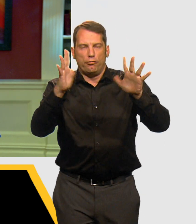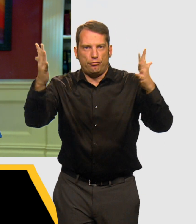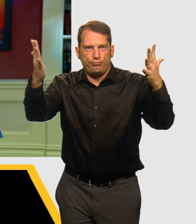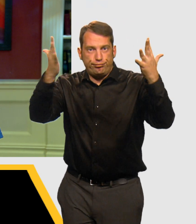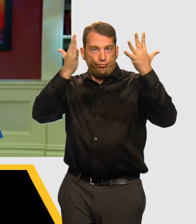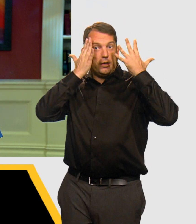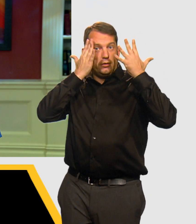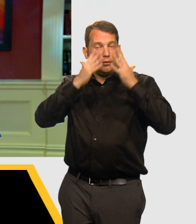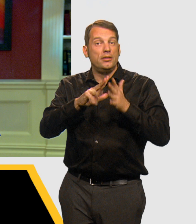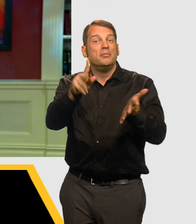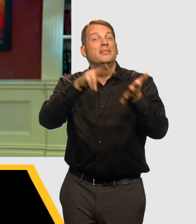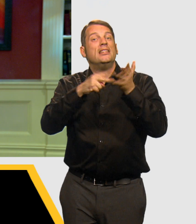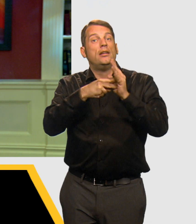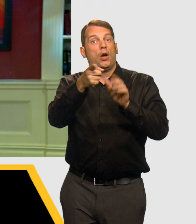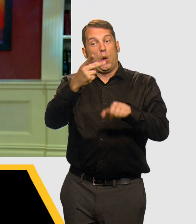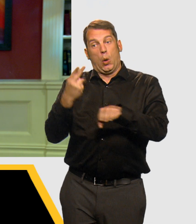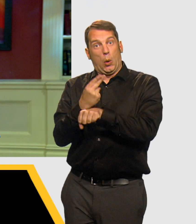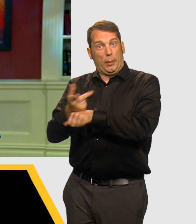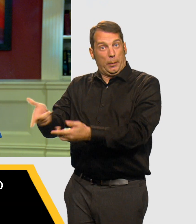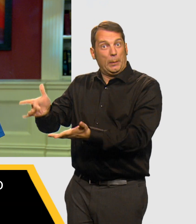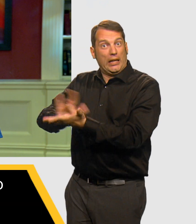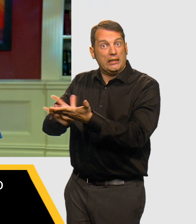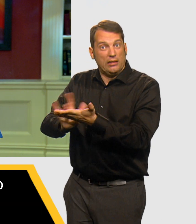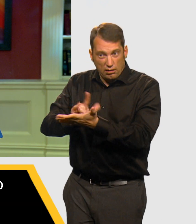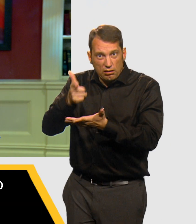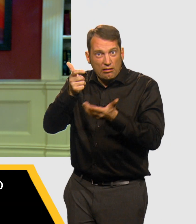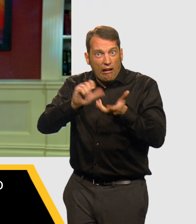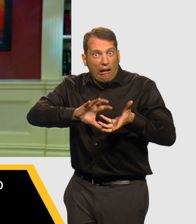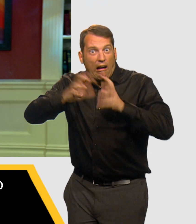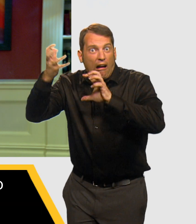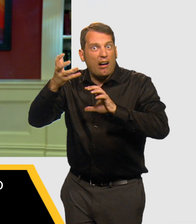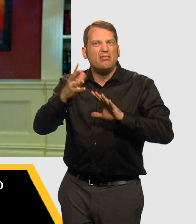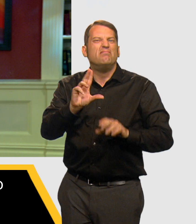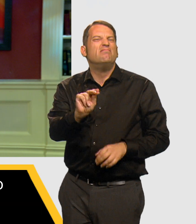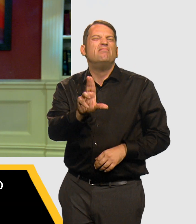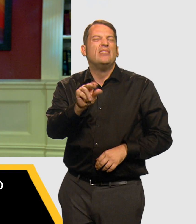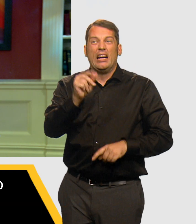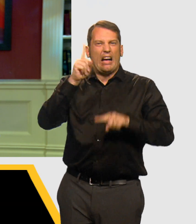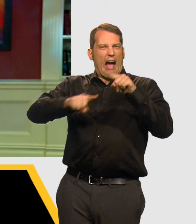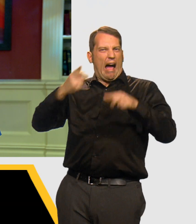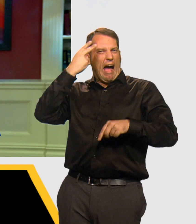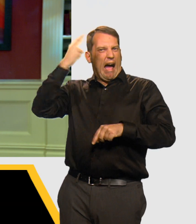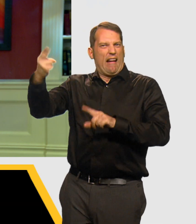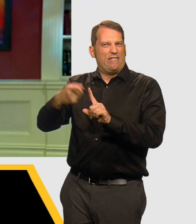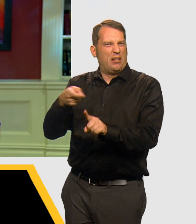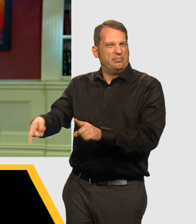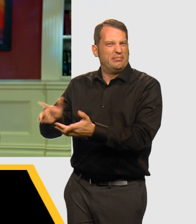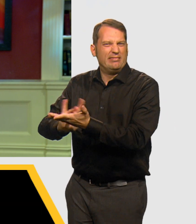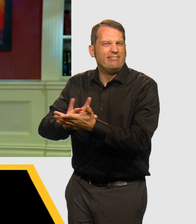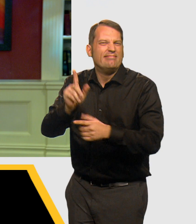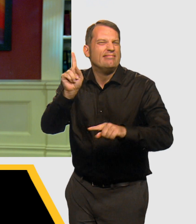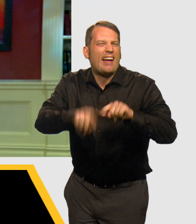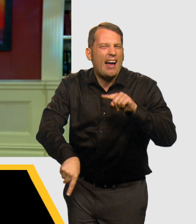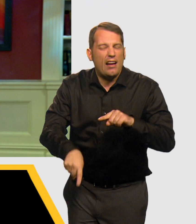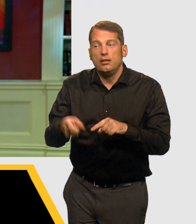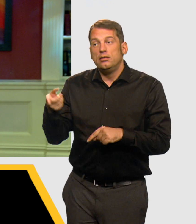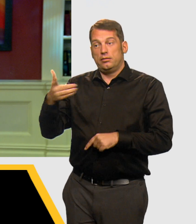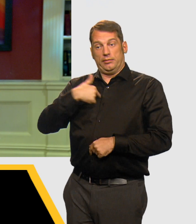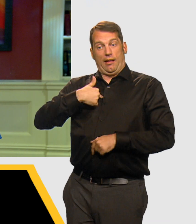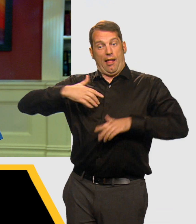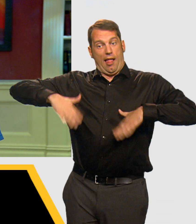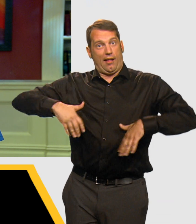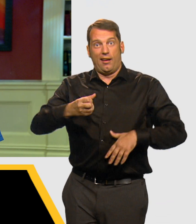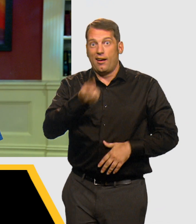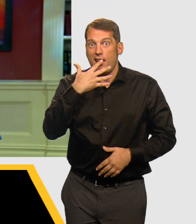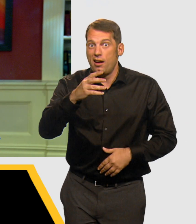brain and blocks the effects of other opioids. There is no potential for misuse, and you cannot get high by using it.